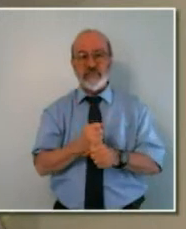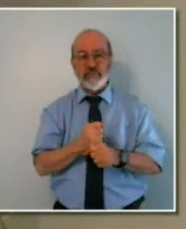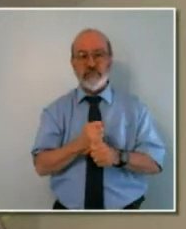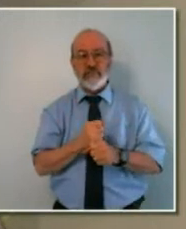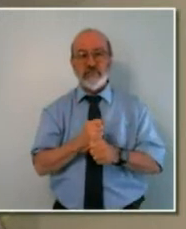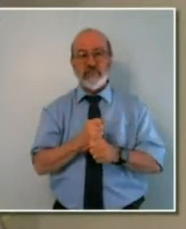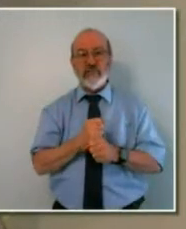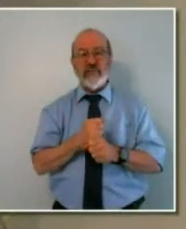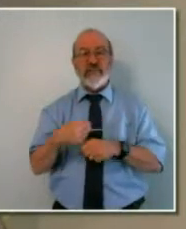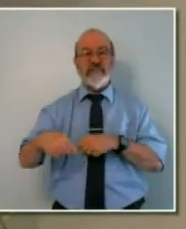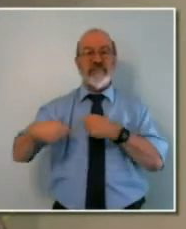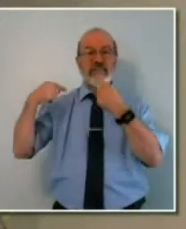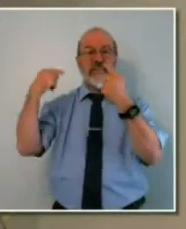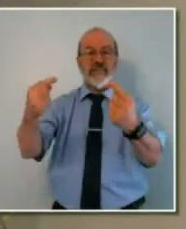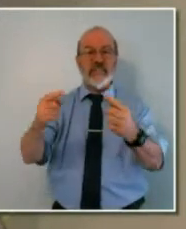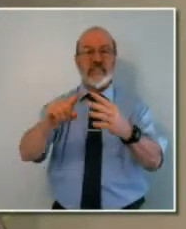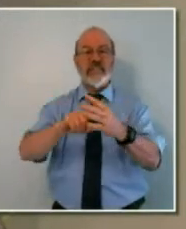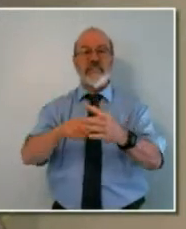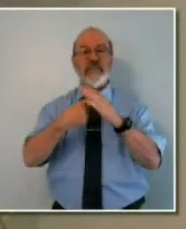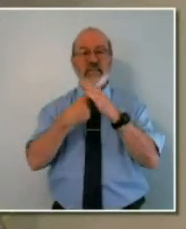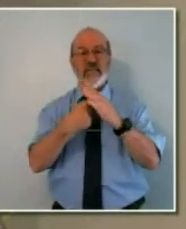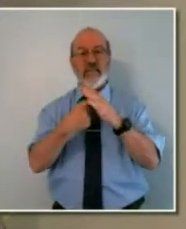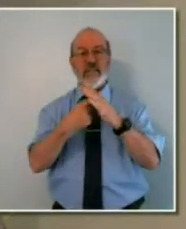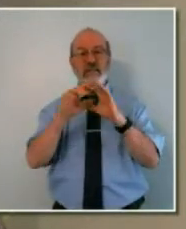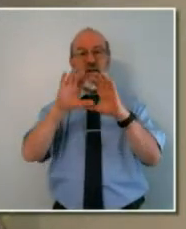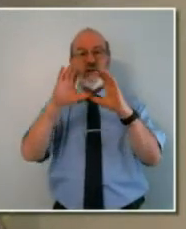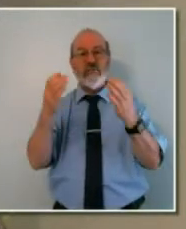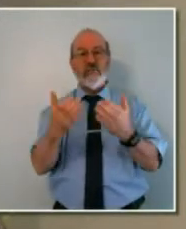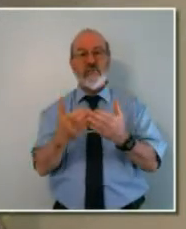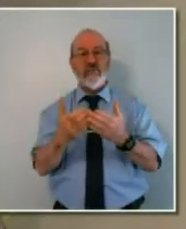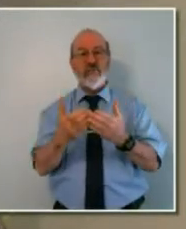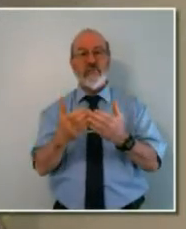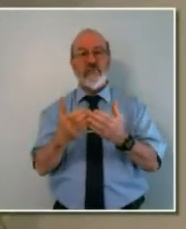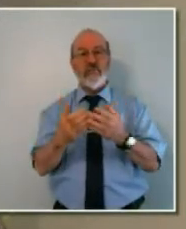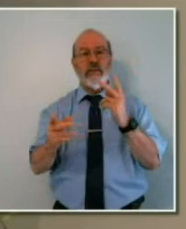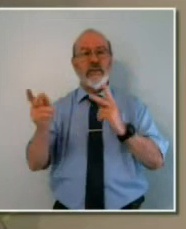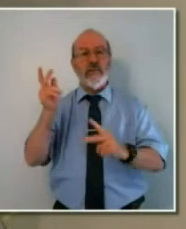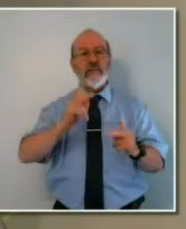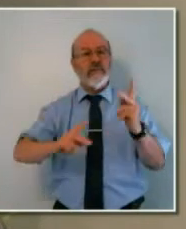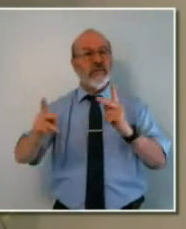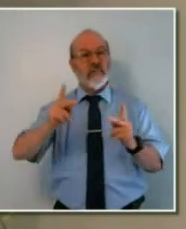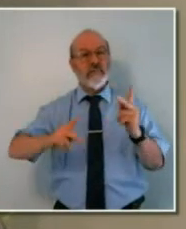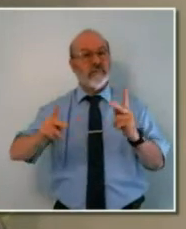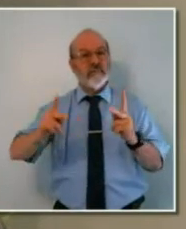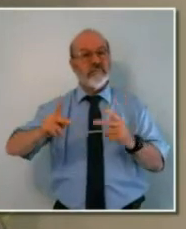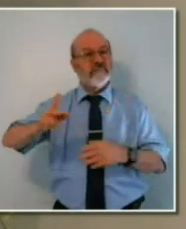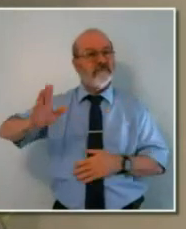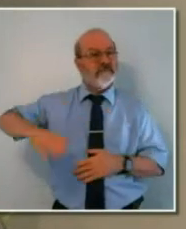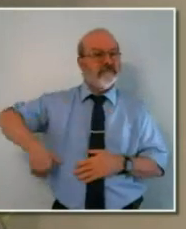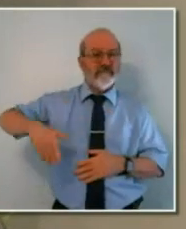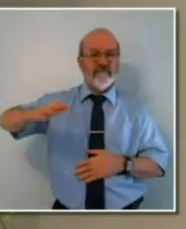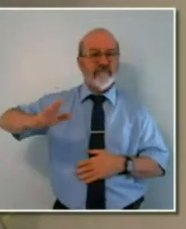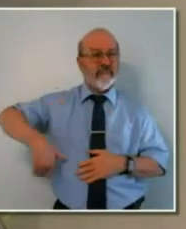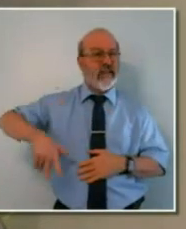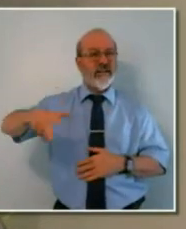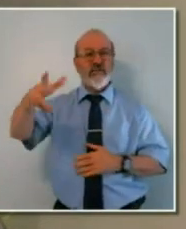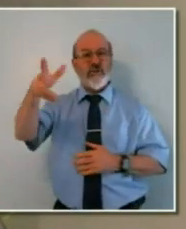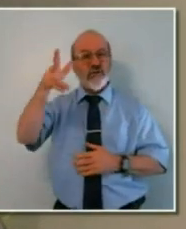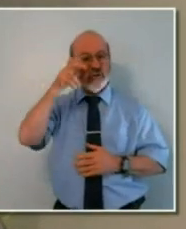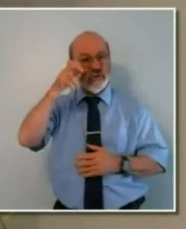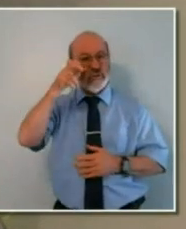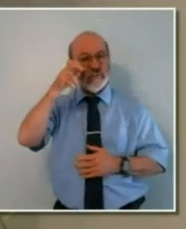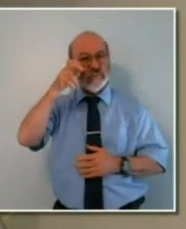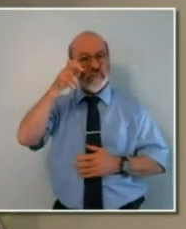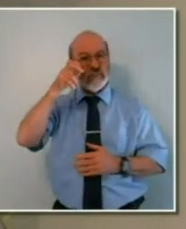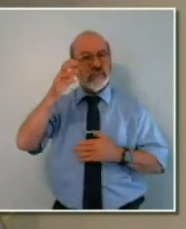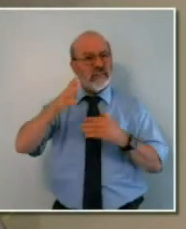Since the beginning of the world, men have not heard,